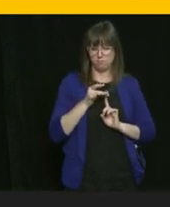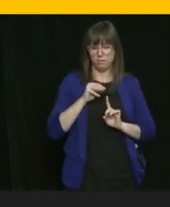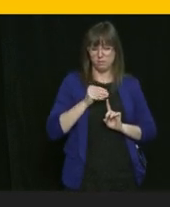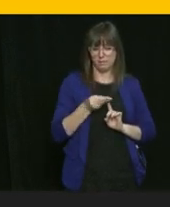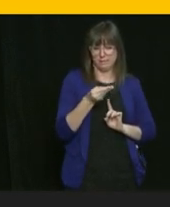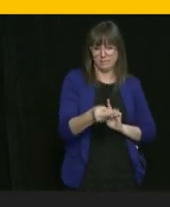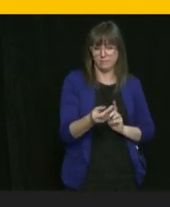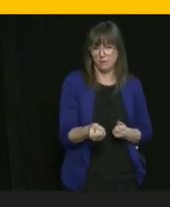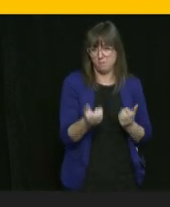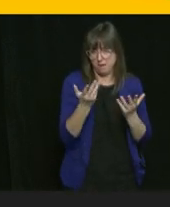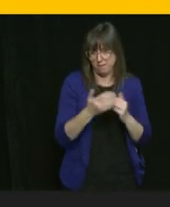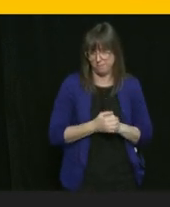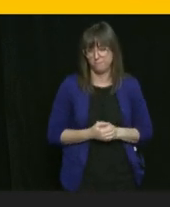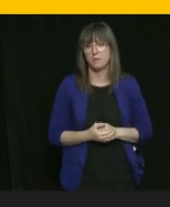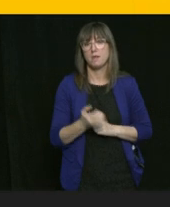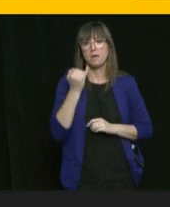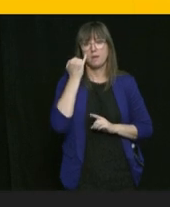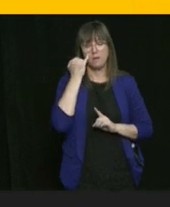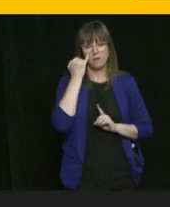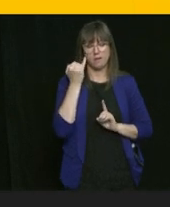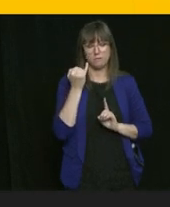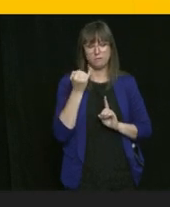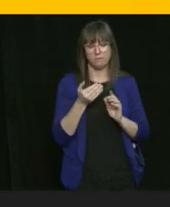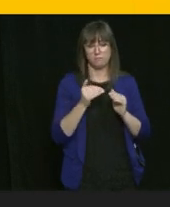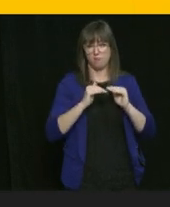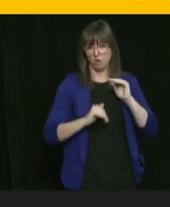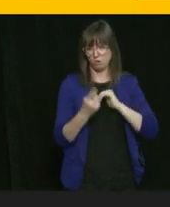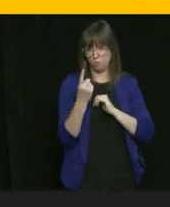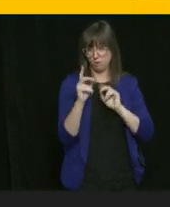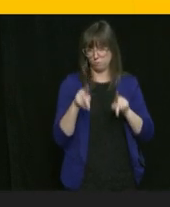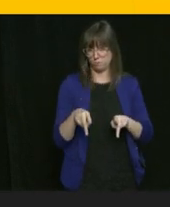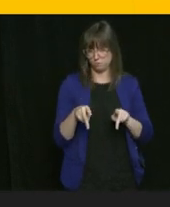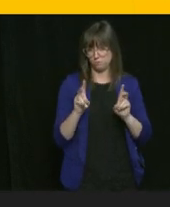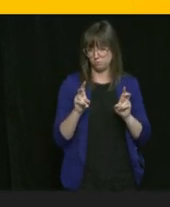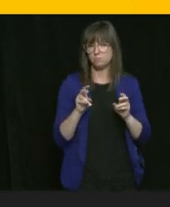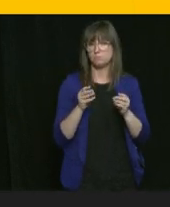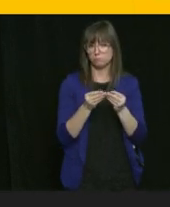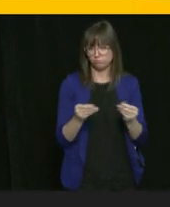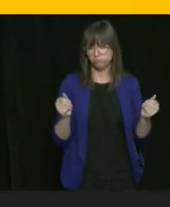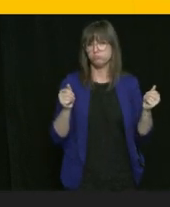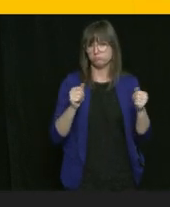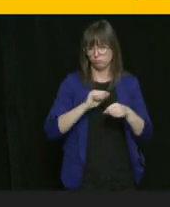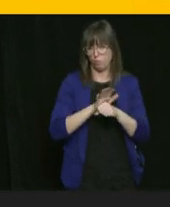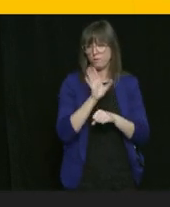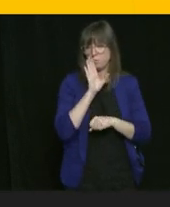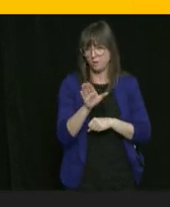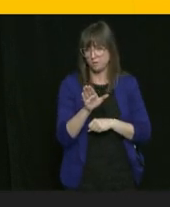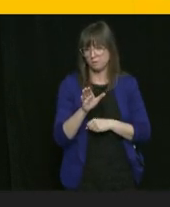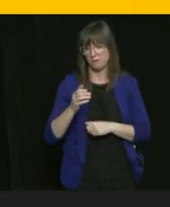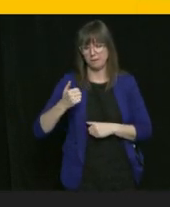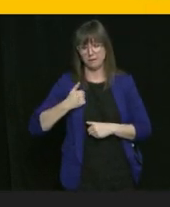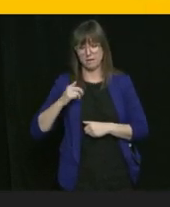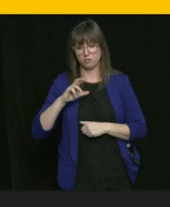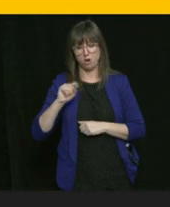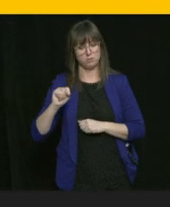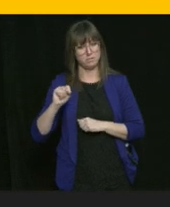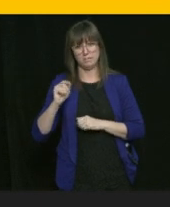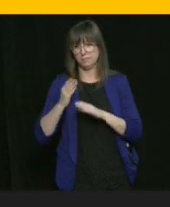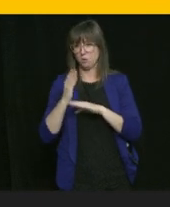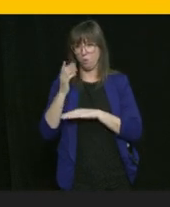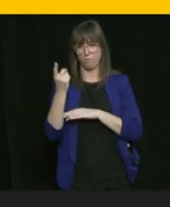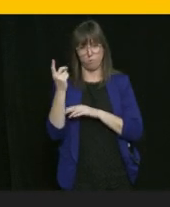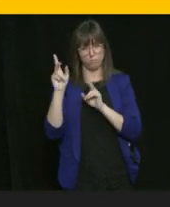When each new case infects less than one person, the epidemic will die out. Canada's RT has been greater than one